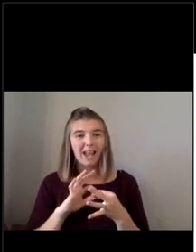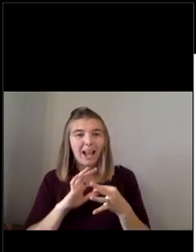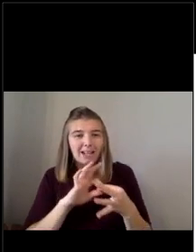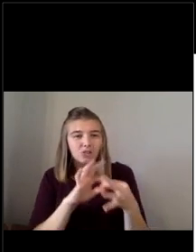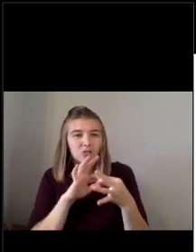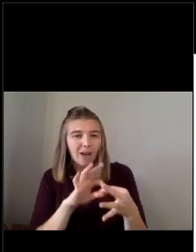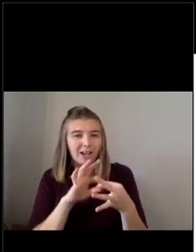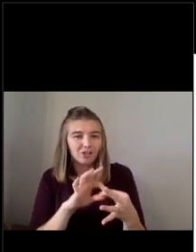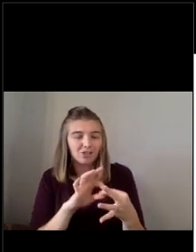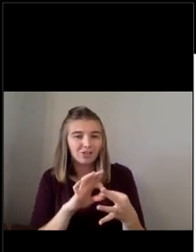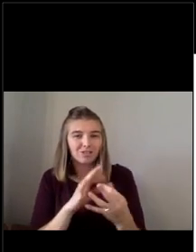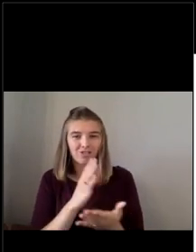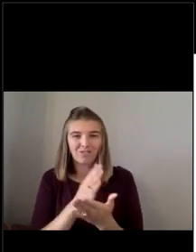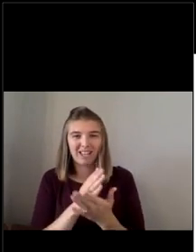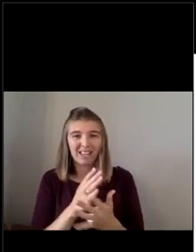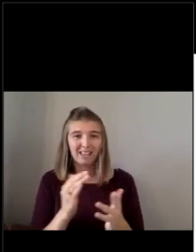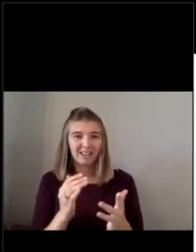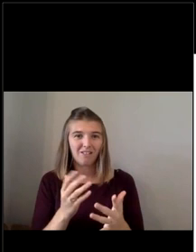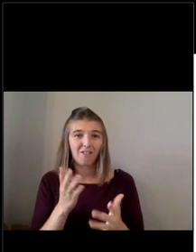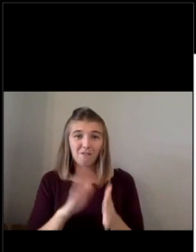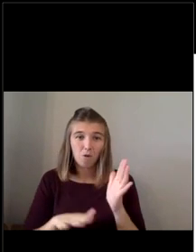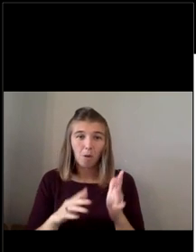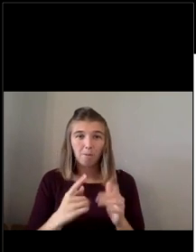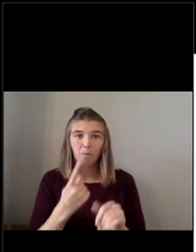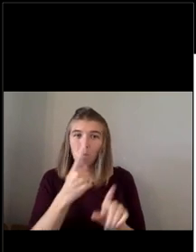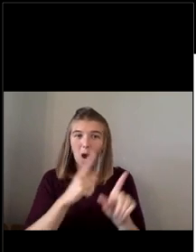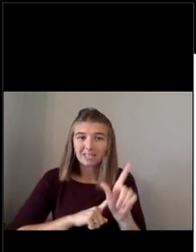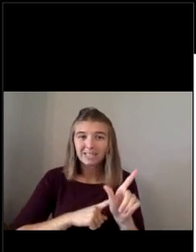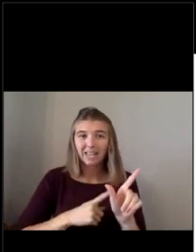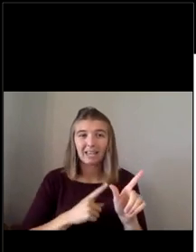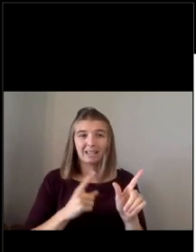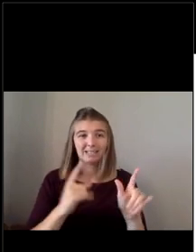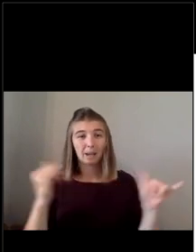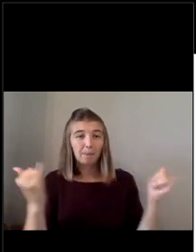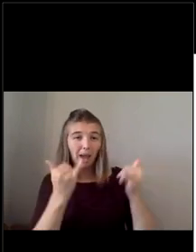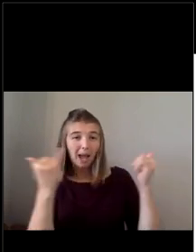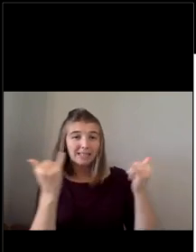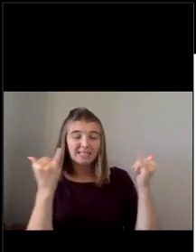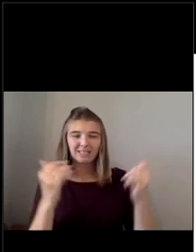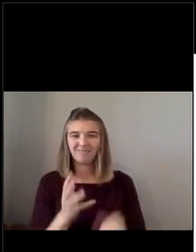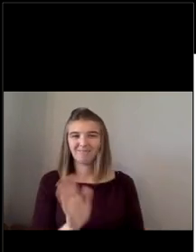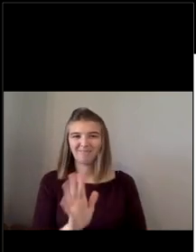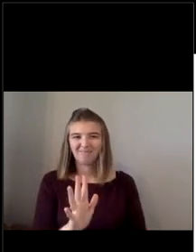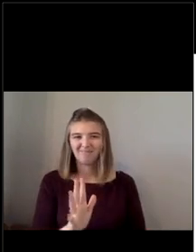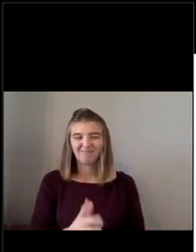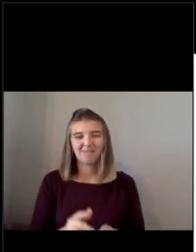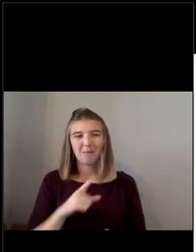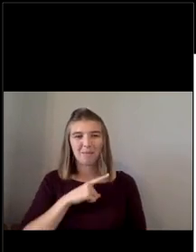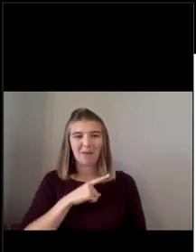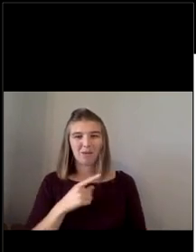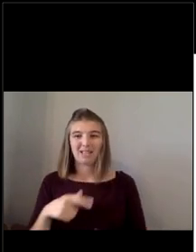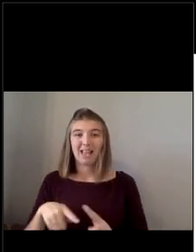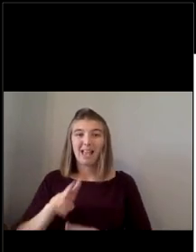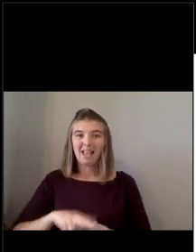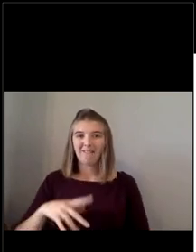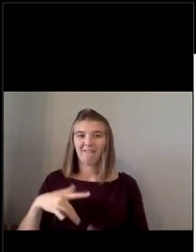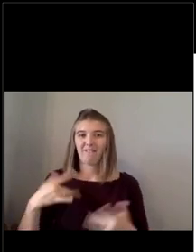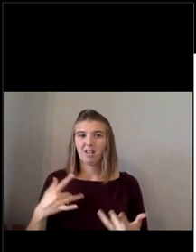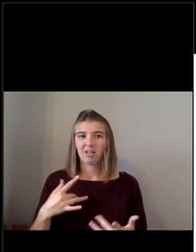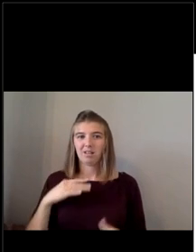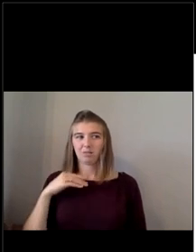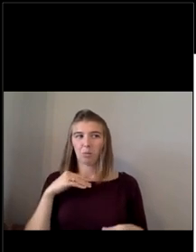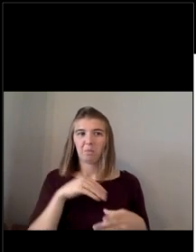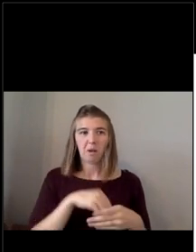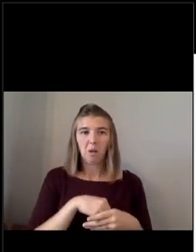going to suddenly pave the way for those who already feel like an outsider to suddenly belong, right? Those are often spaces for